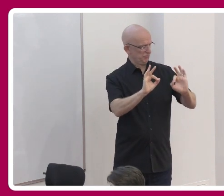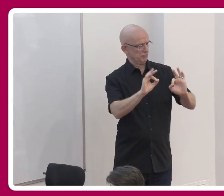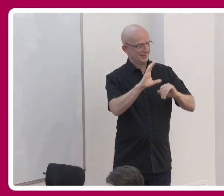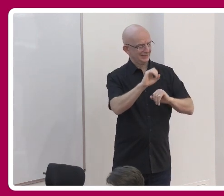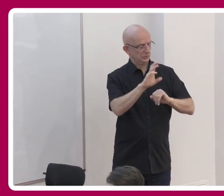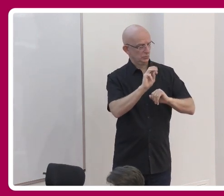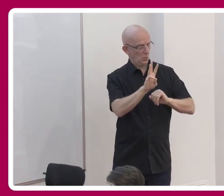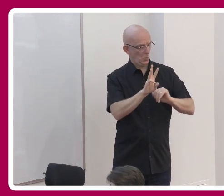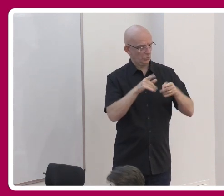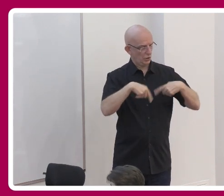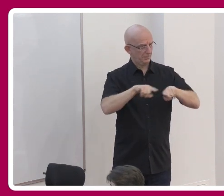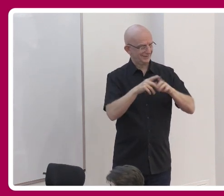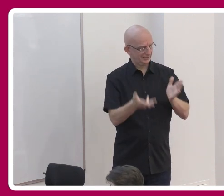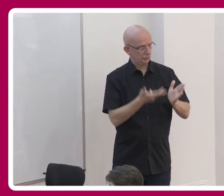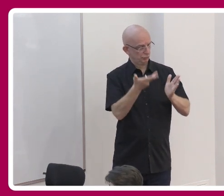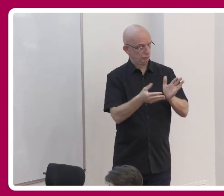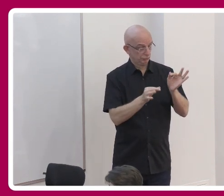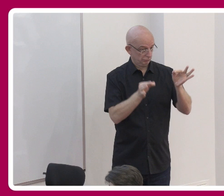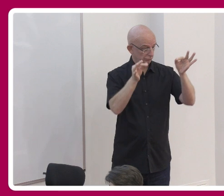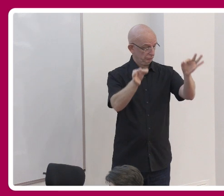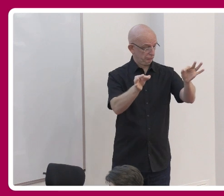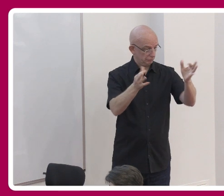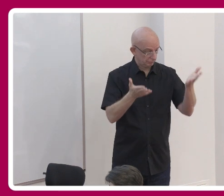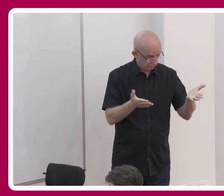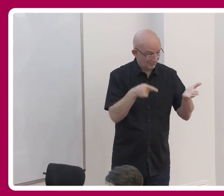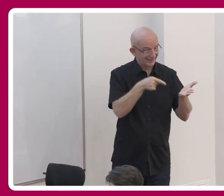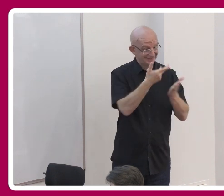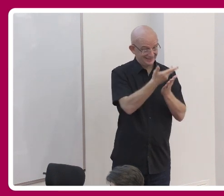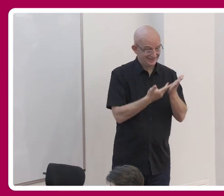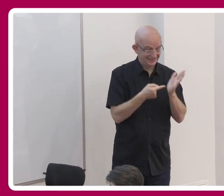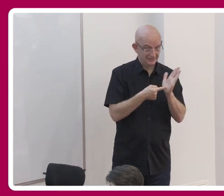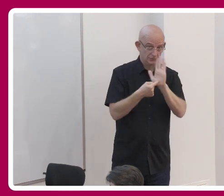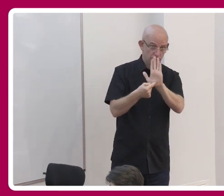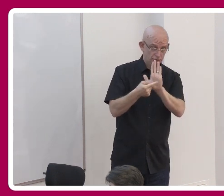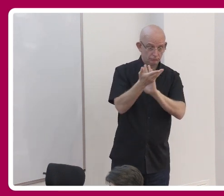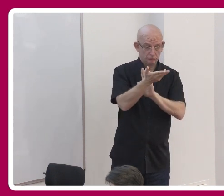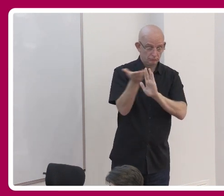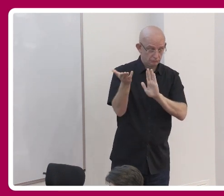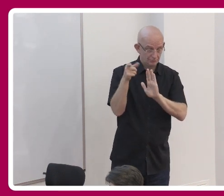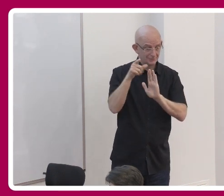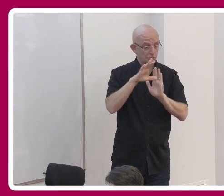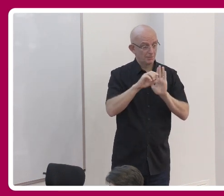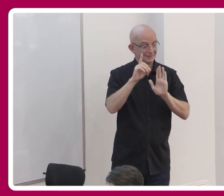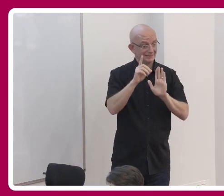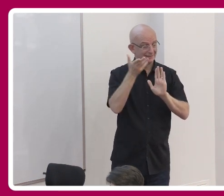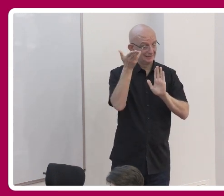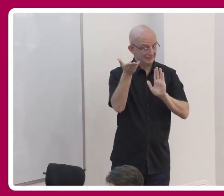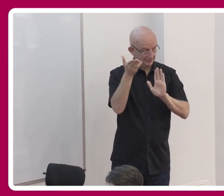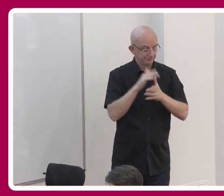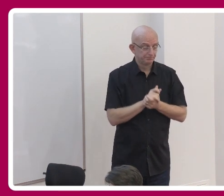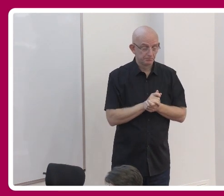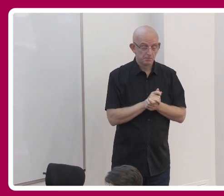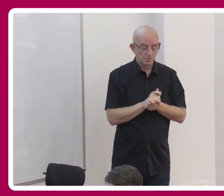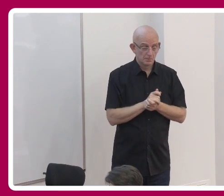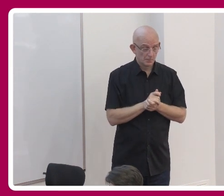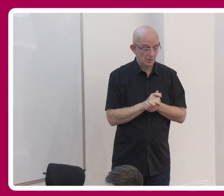a submission to the CRPD committee, and we have concluding observations that address the deprivation of